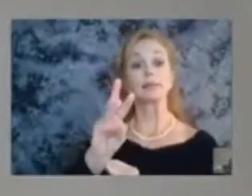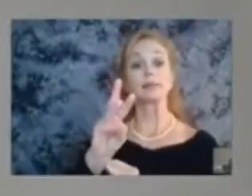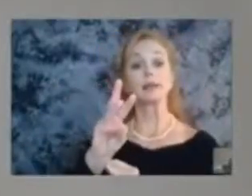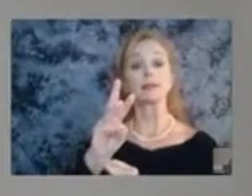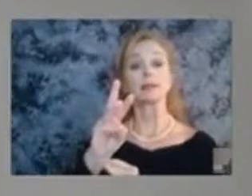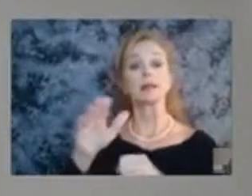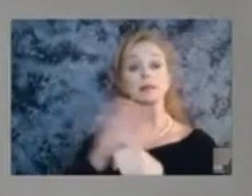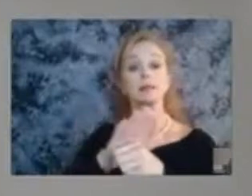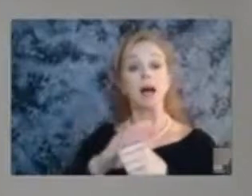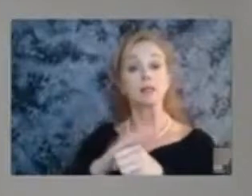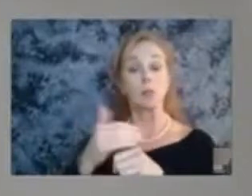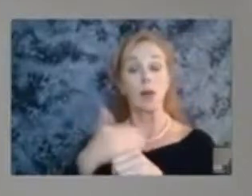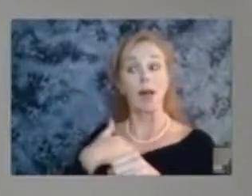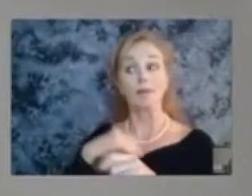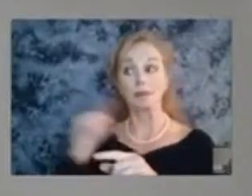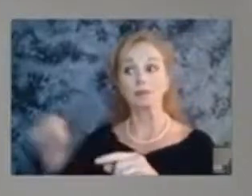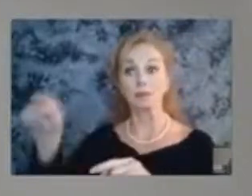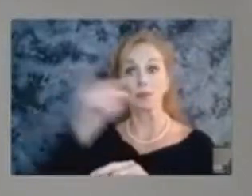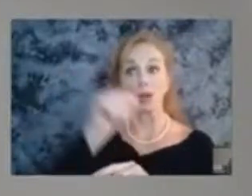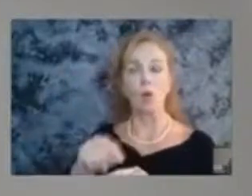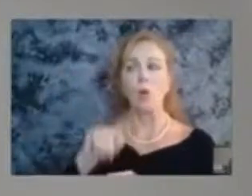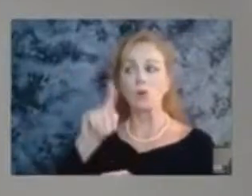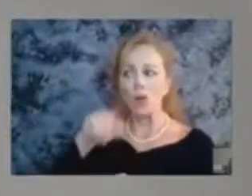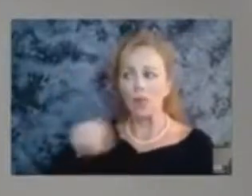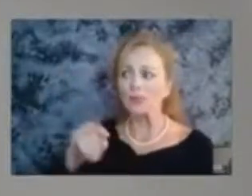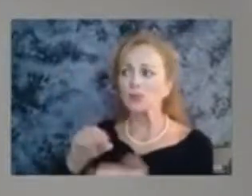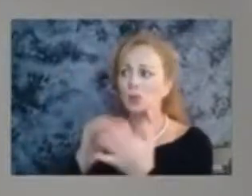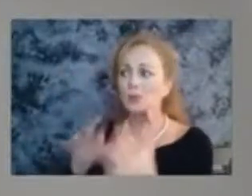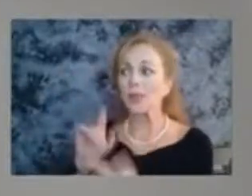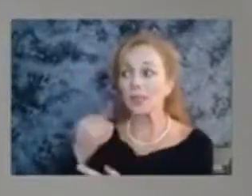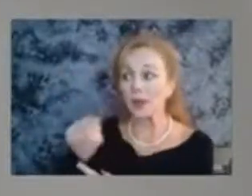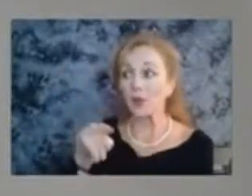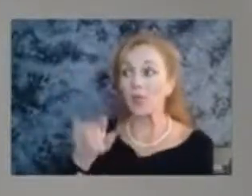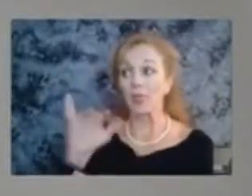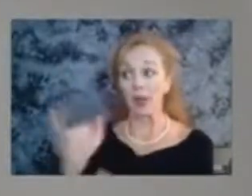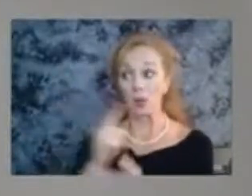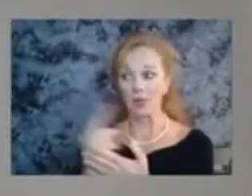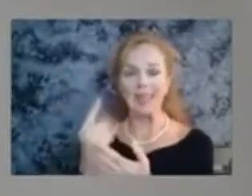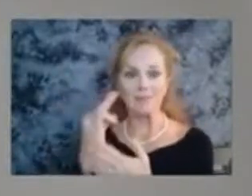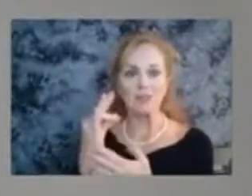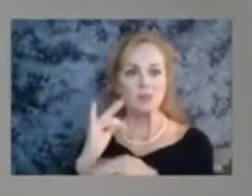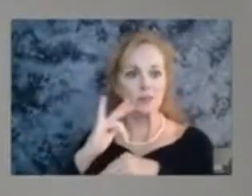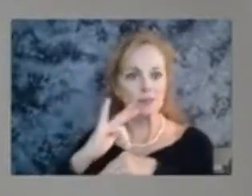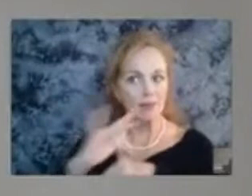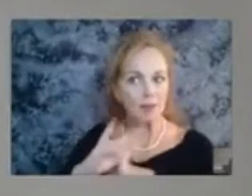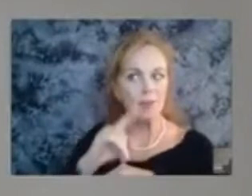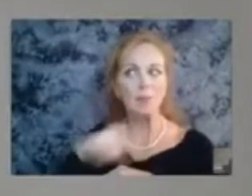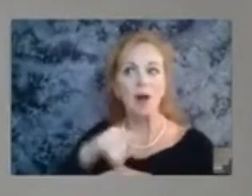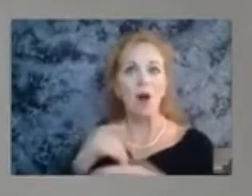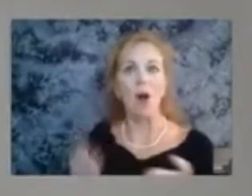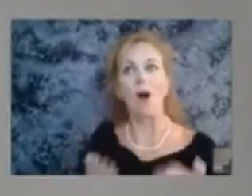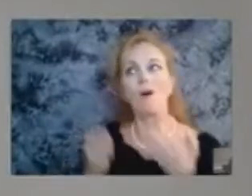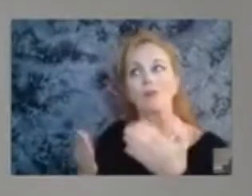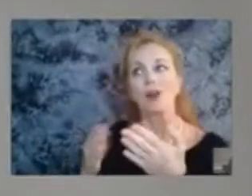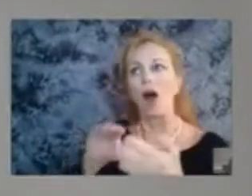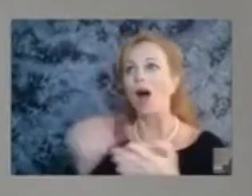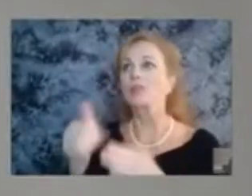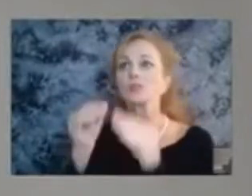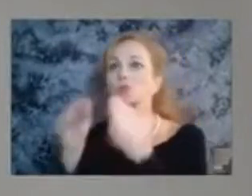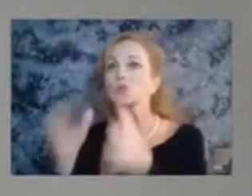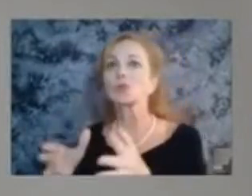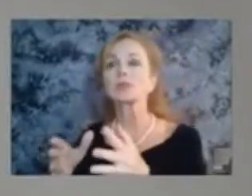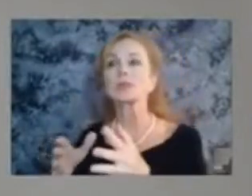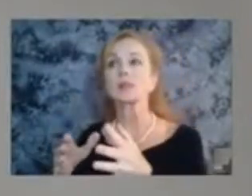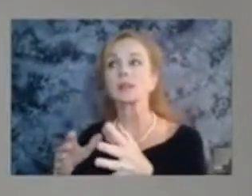that were in attendance on their week, and then if there's space available, they would also be offered to students that are in